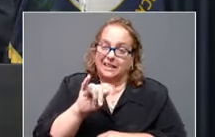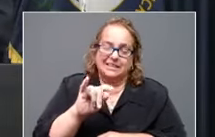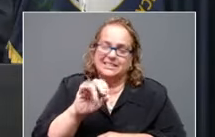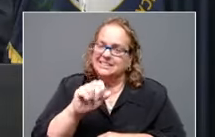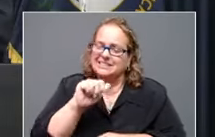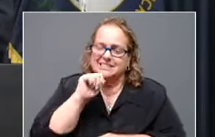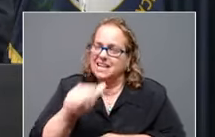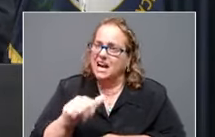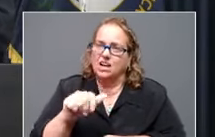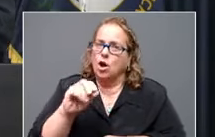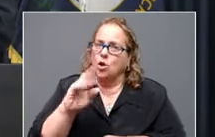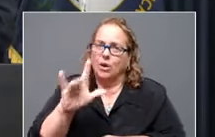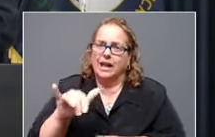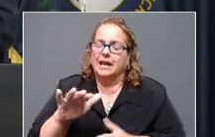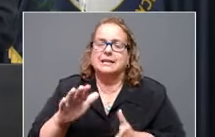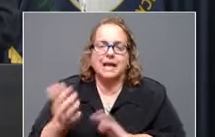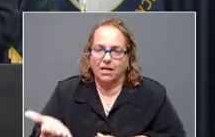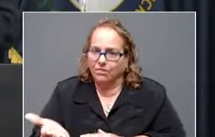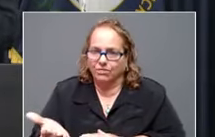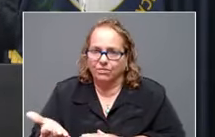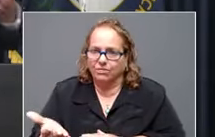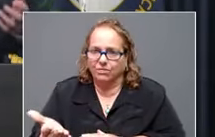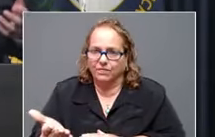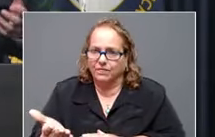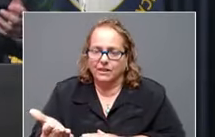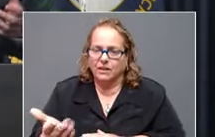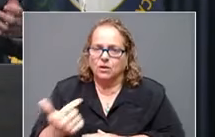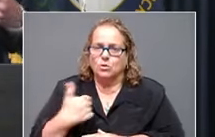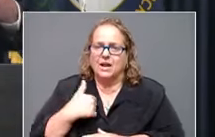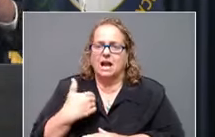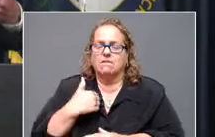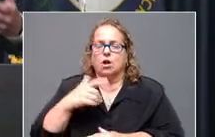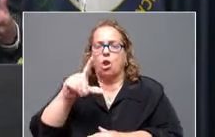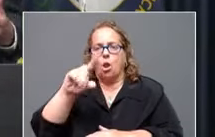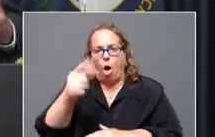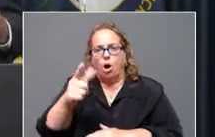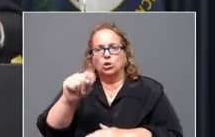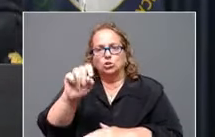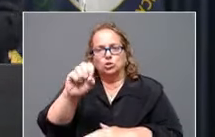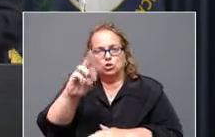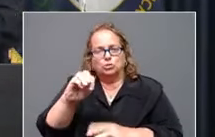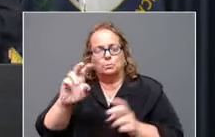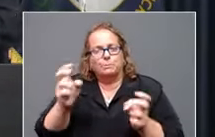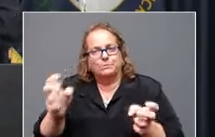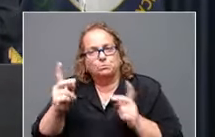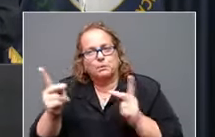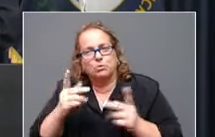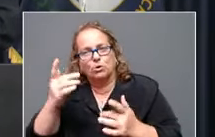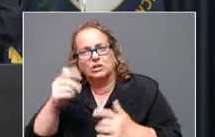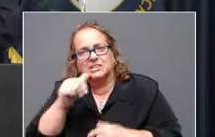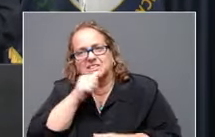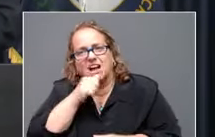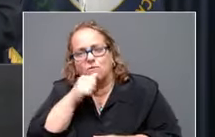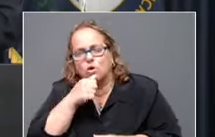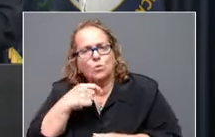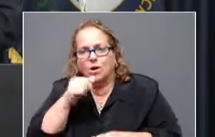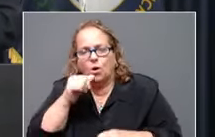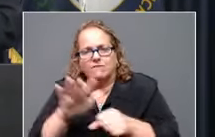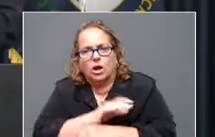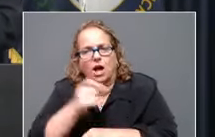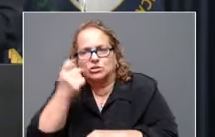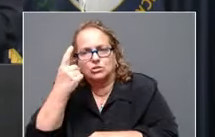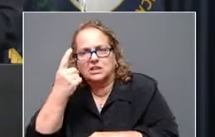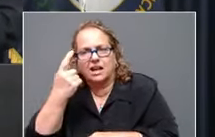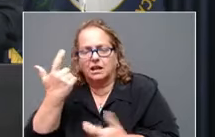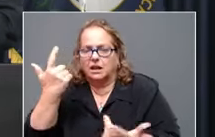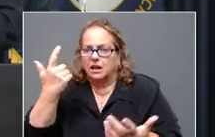just death. We have long-term issues that people suffer from COVID that we still don't fully understand, for instance,